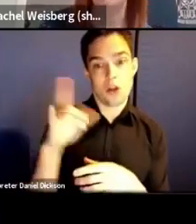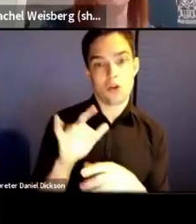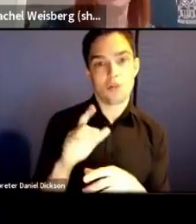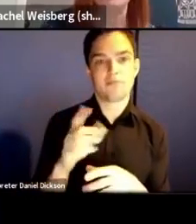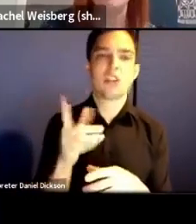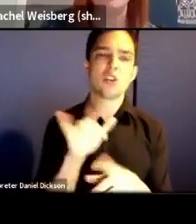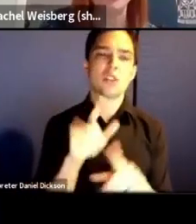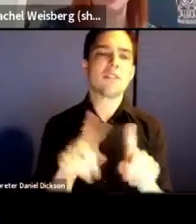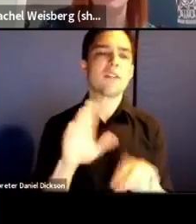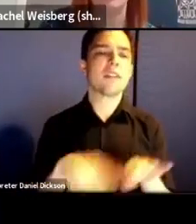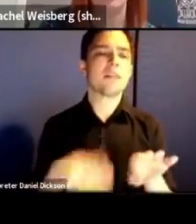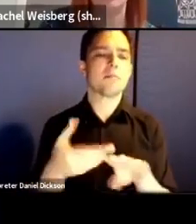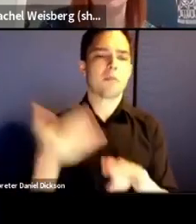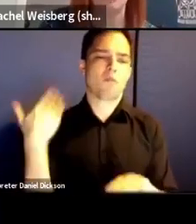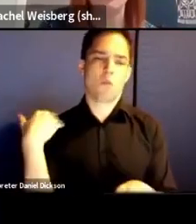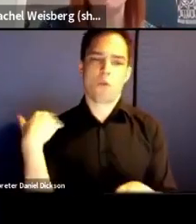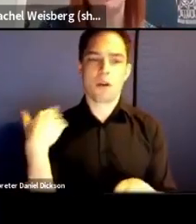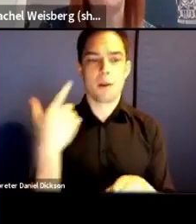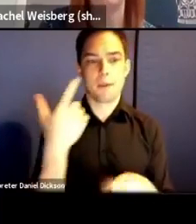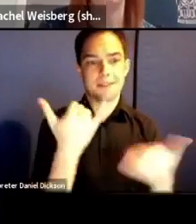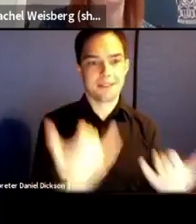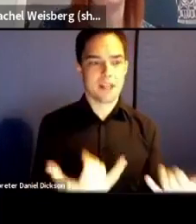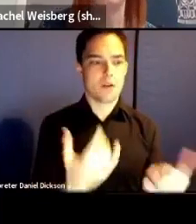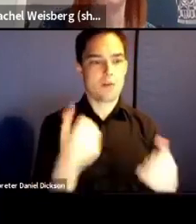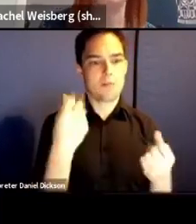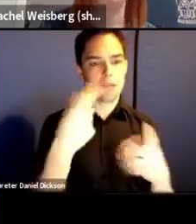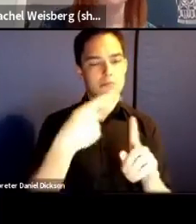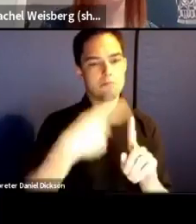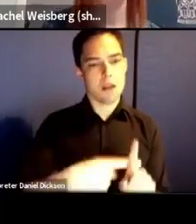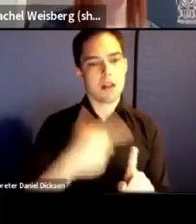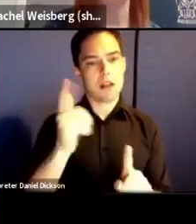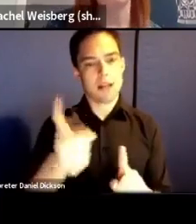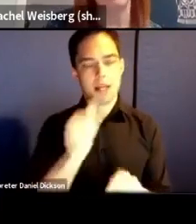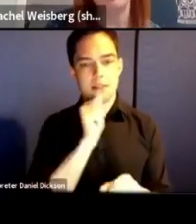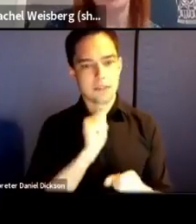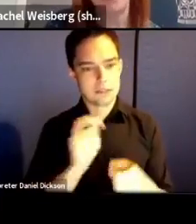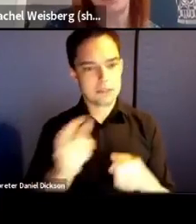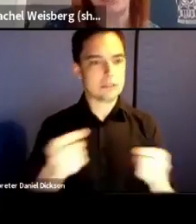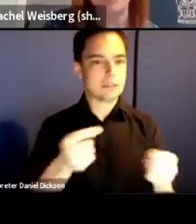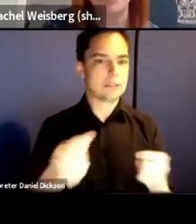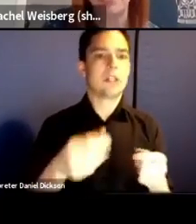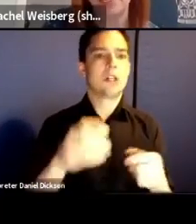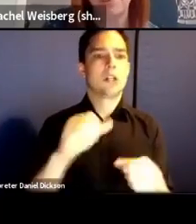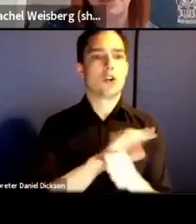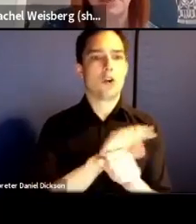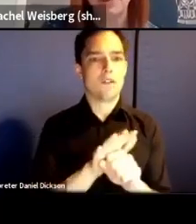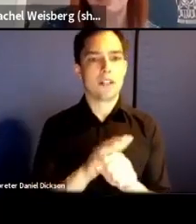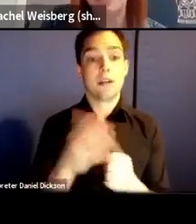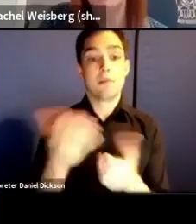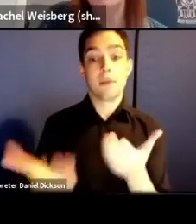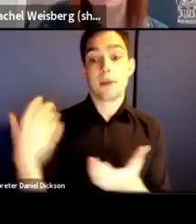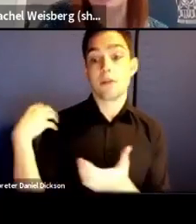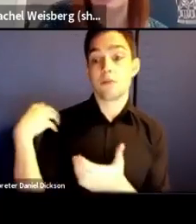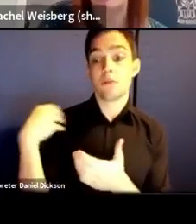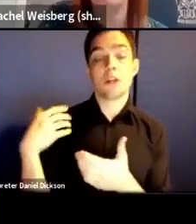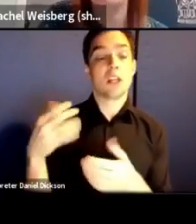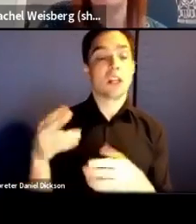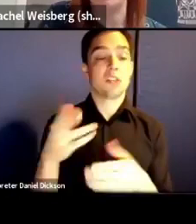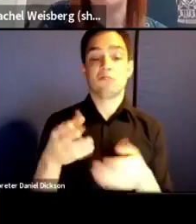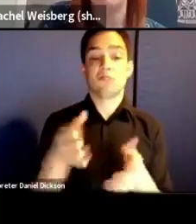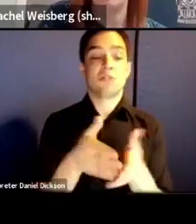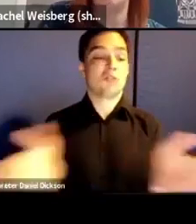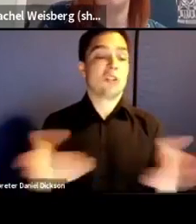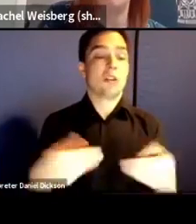how it used to, because now after, months of us all dealing with COVID, maybe your employer is universally distributing PPE